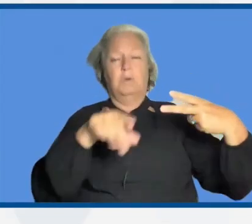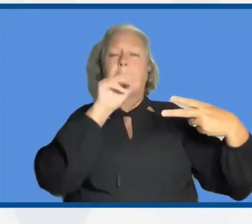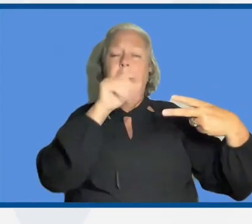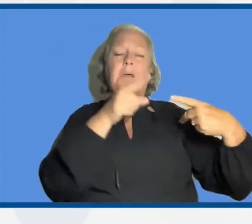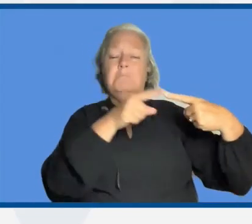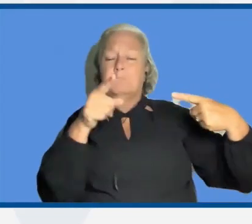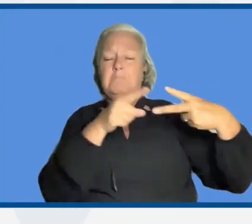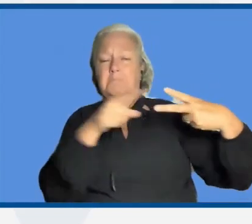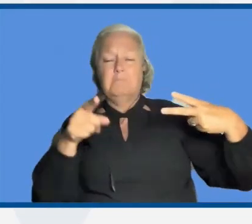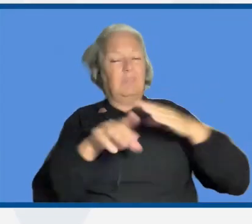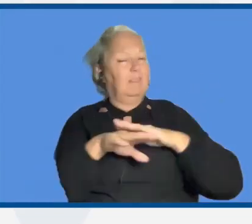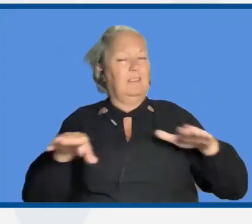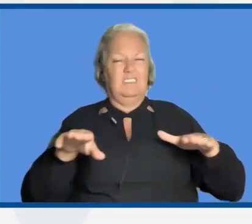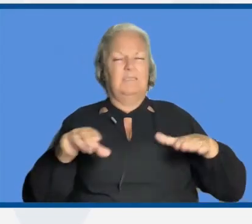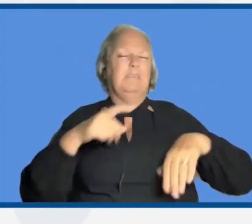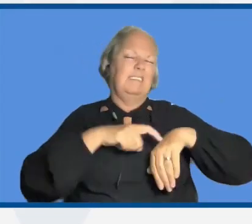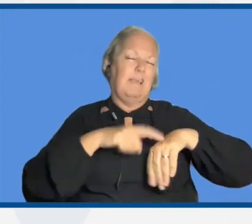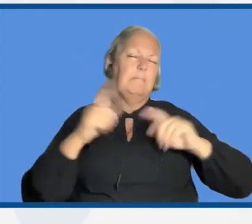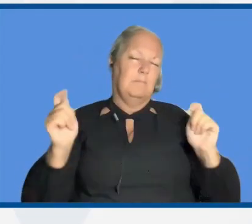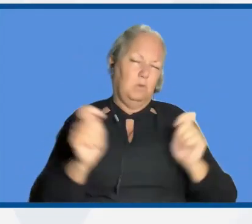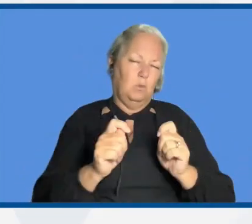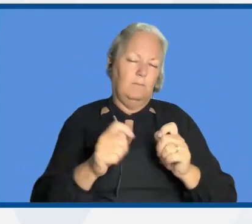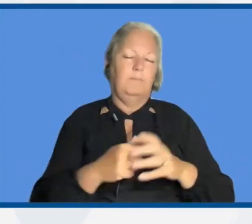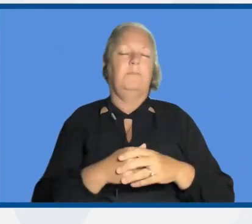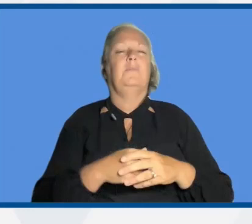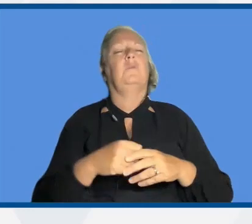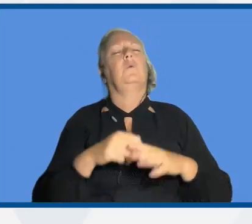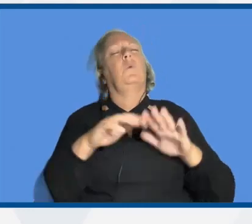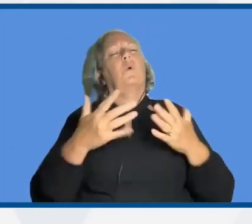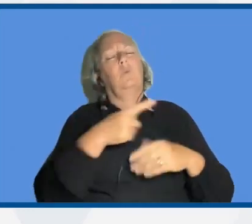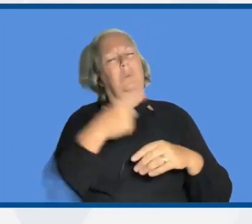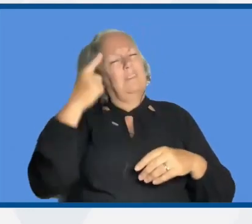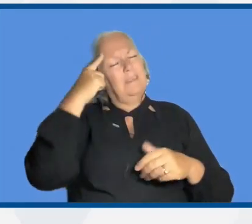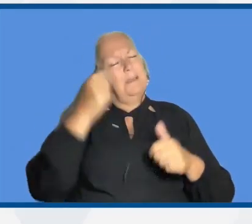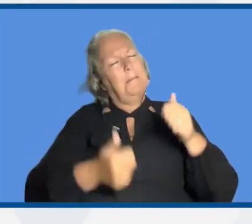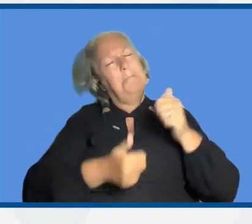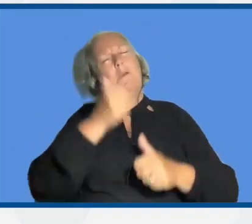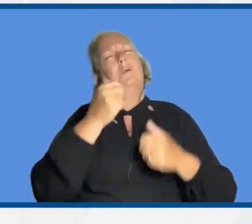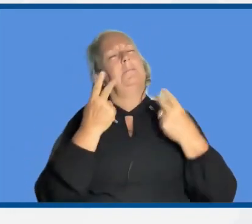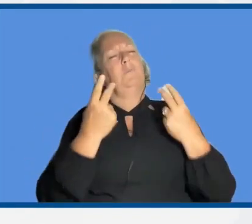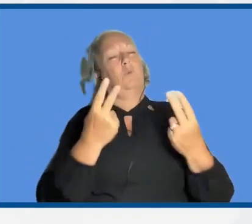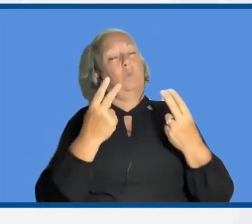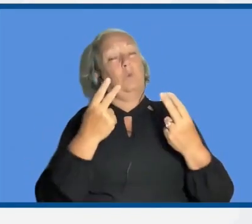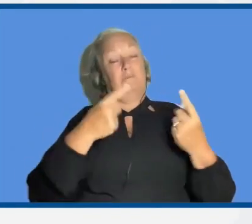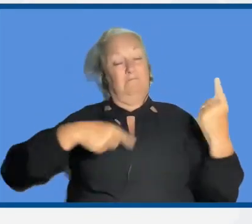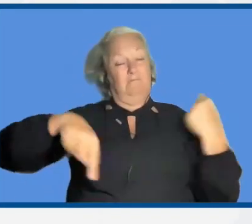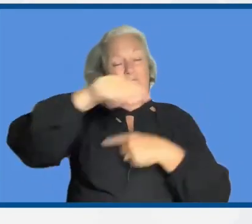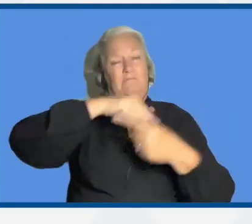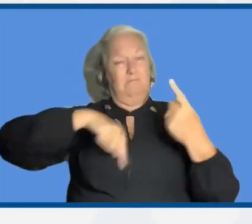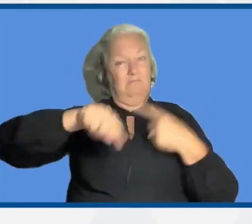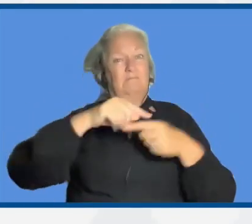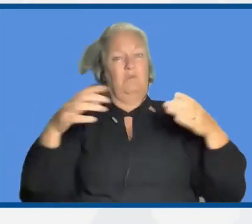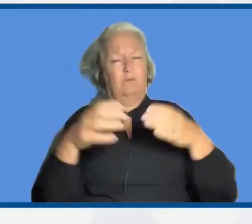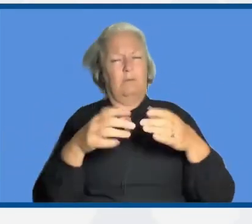time. What you think are the most important things that this group should be thinking about for the